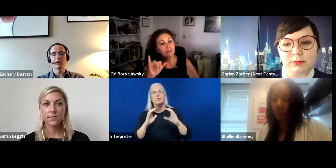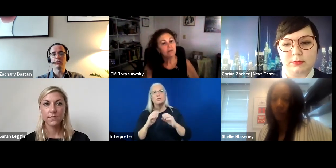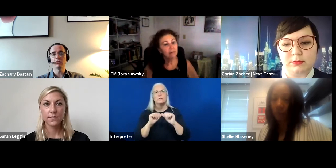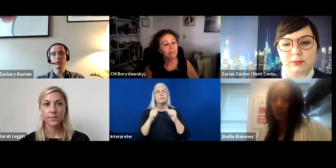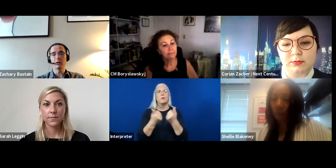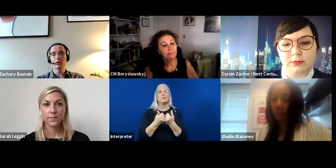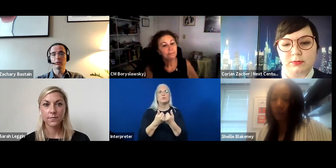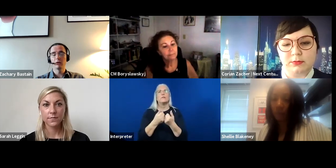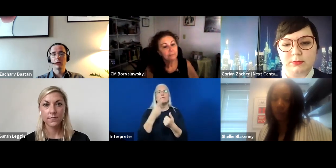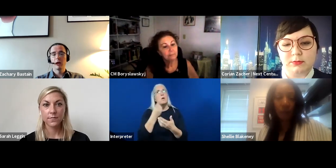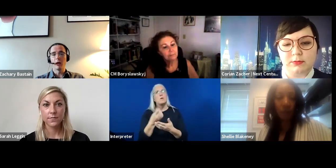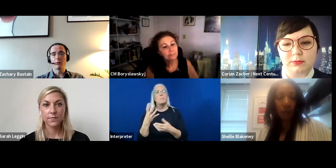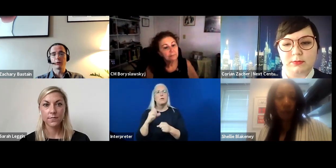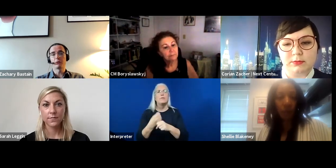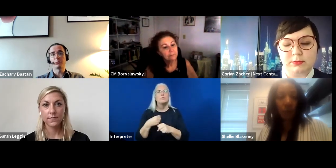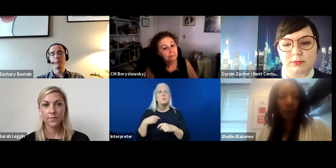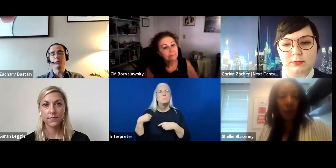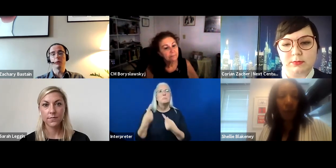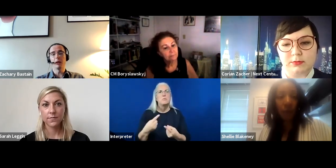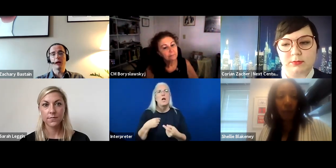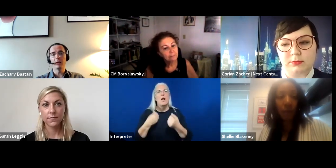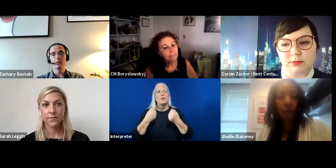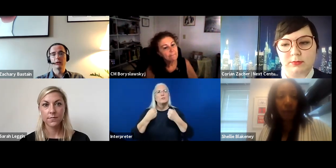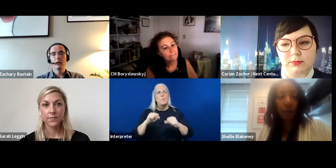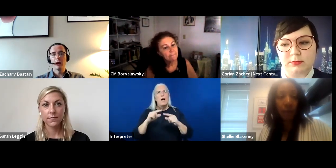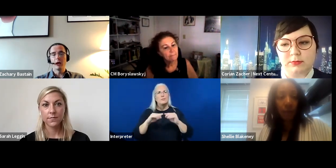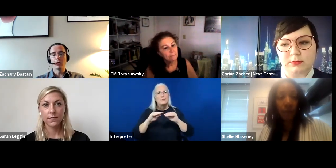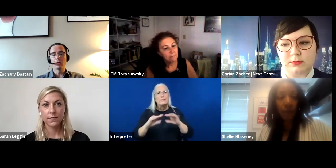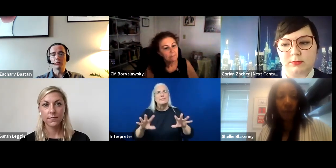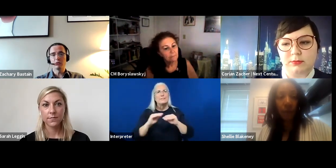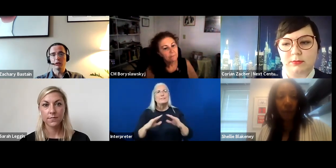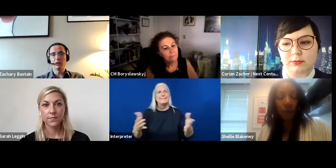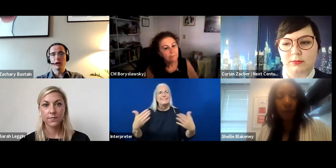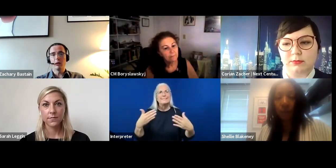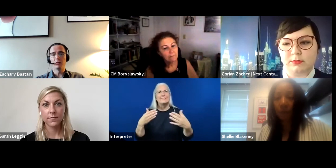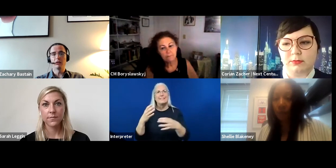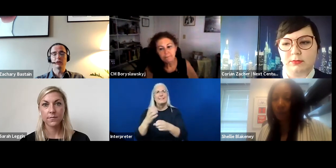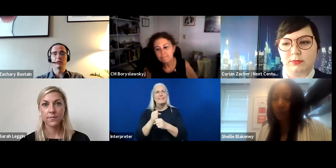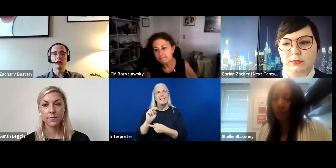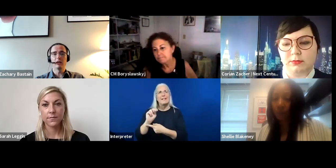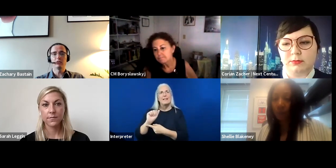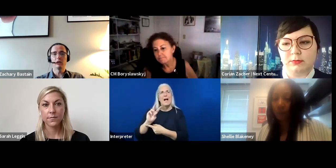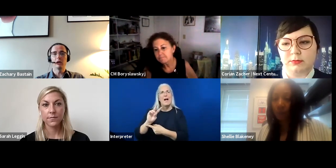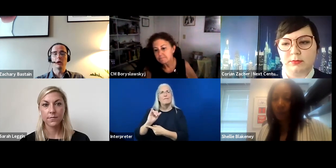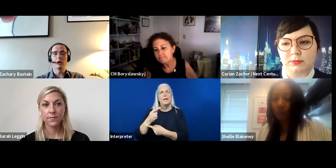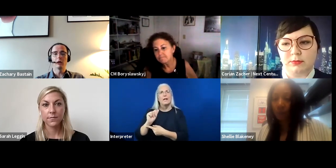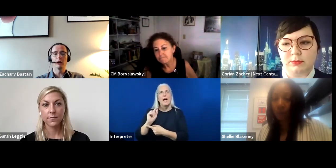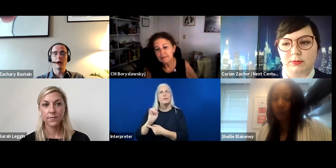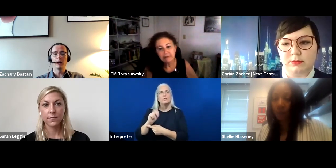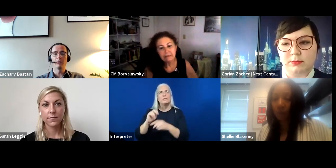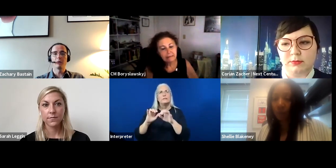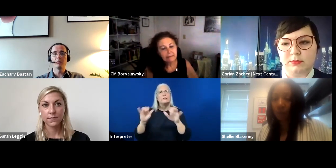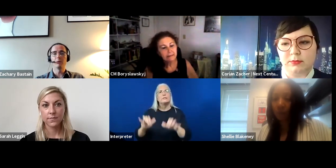together navigation standards, first for people who are blind or low vision. We did a standard last year